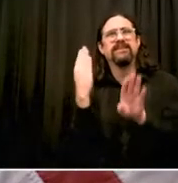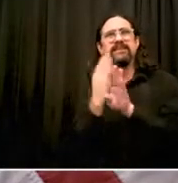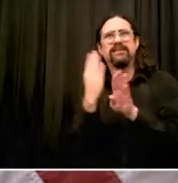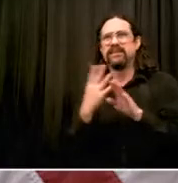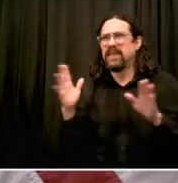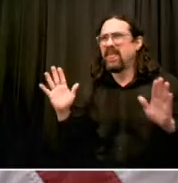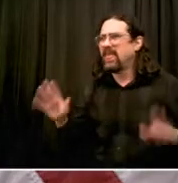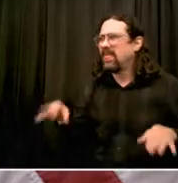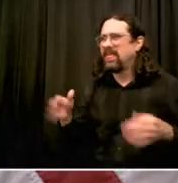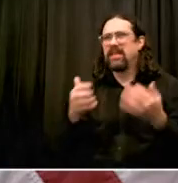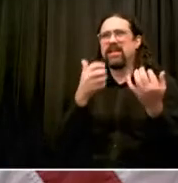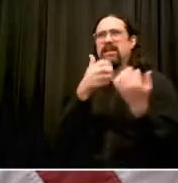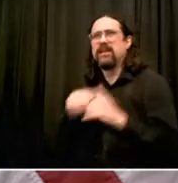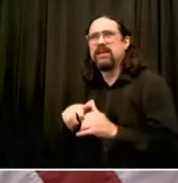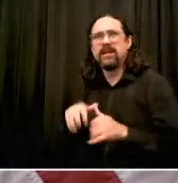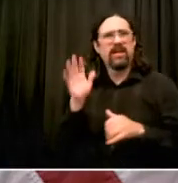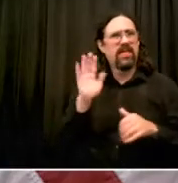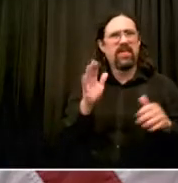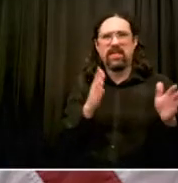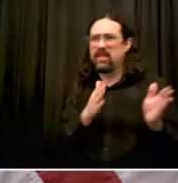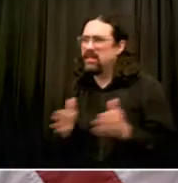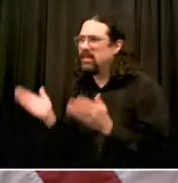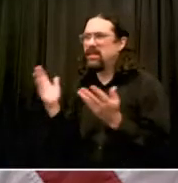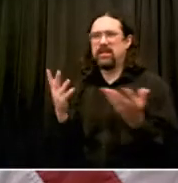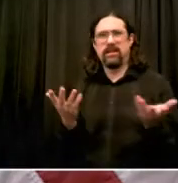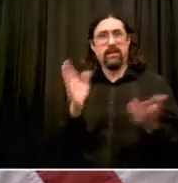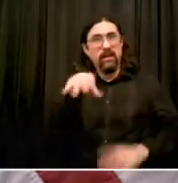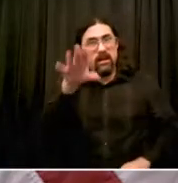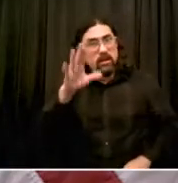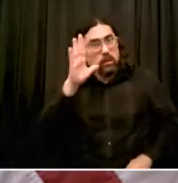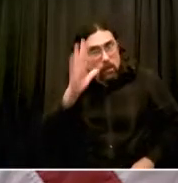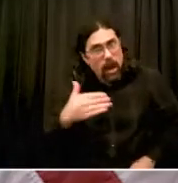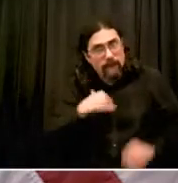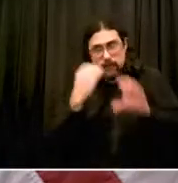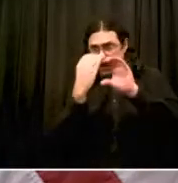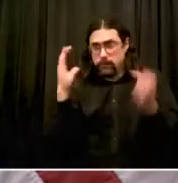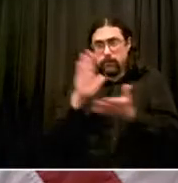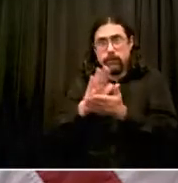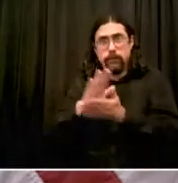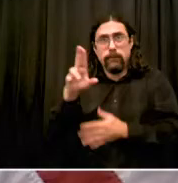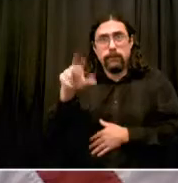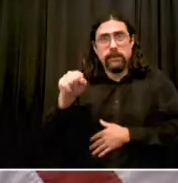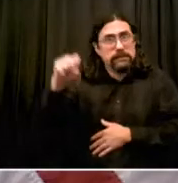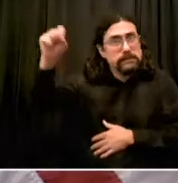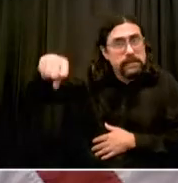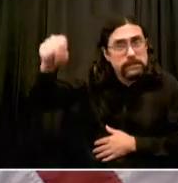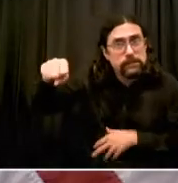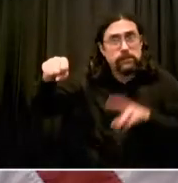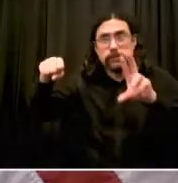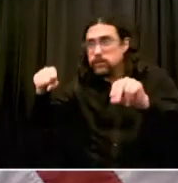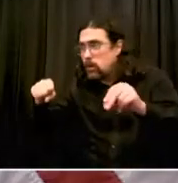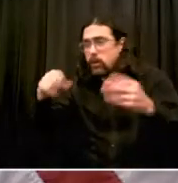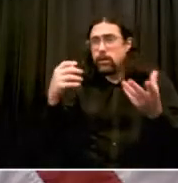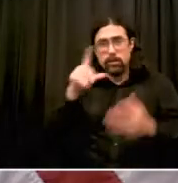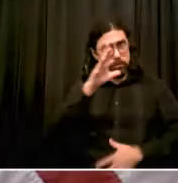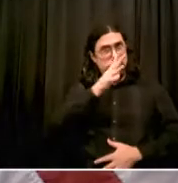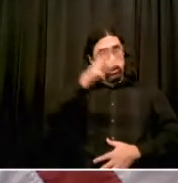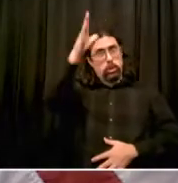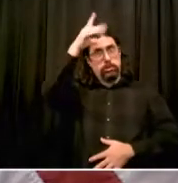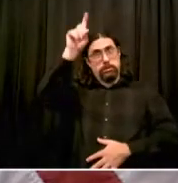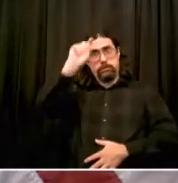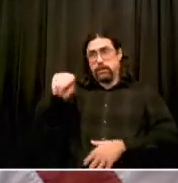aforementioned risk of children being struck by automobile drivers. So what do you think? When are we going to get a plan for how to move kids around? Yeah, no, I don't agree with